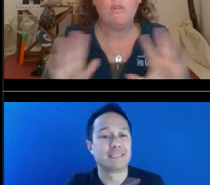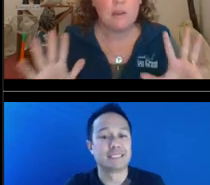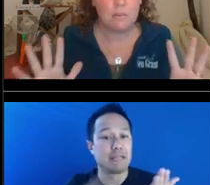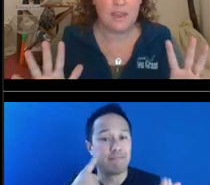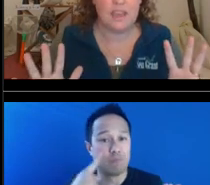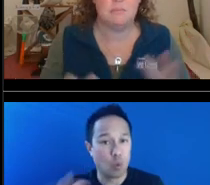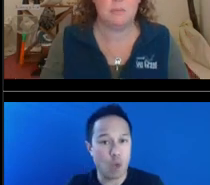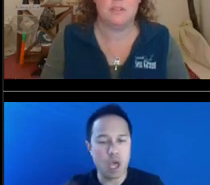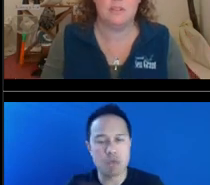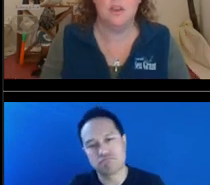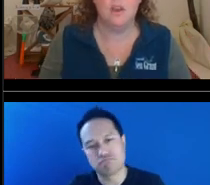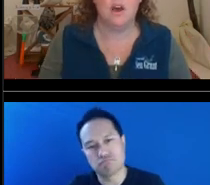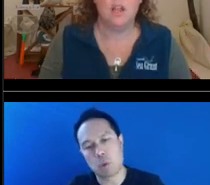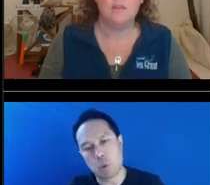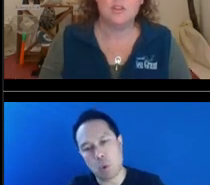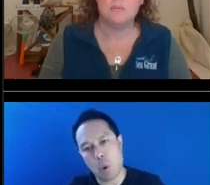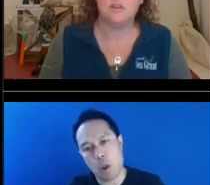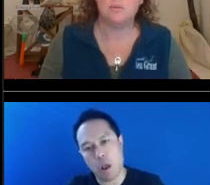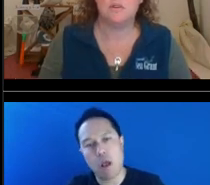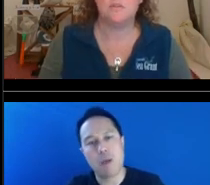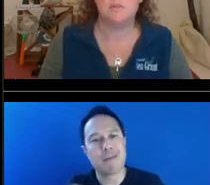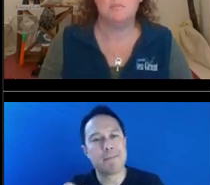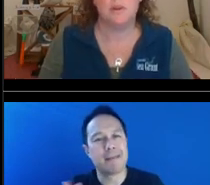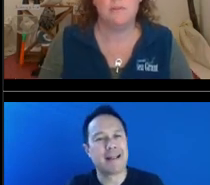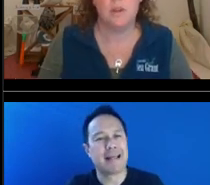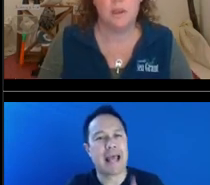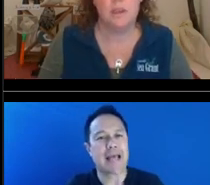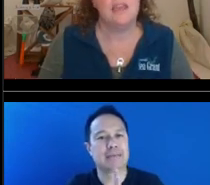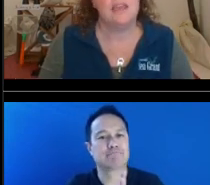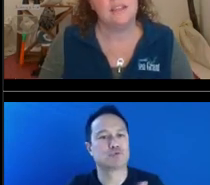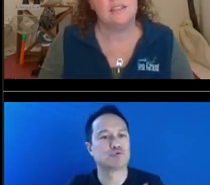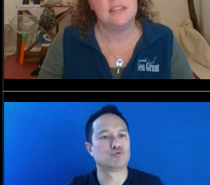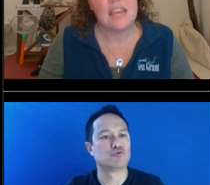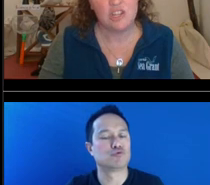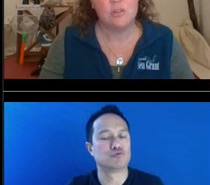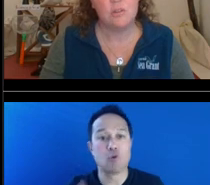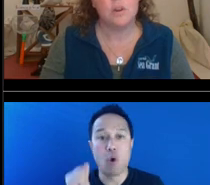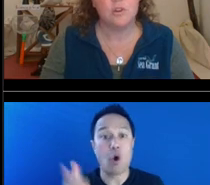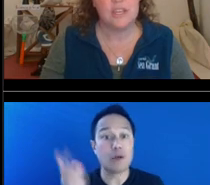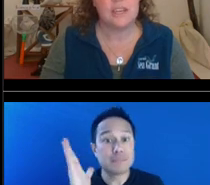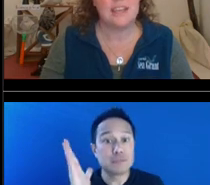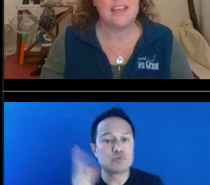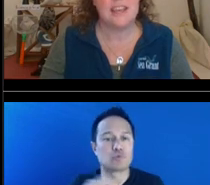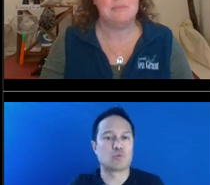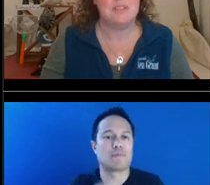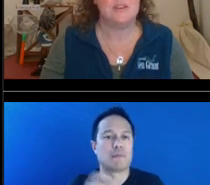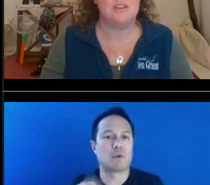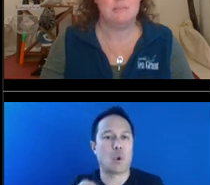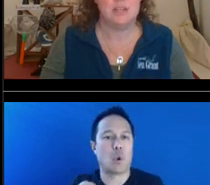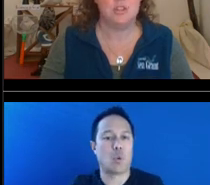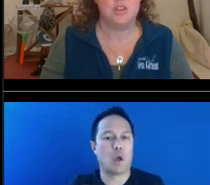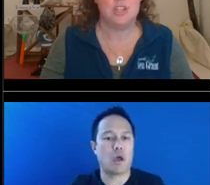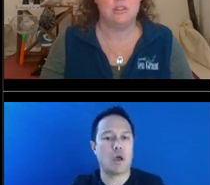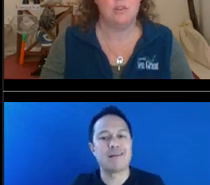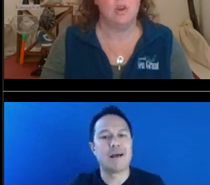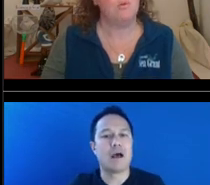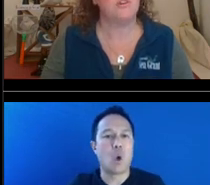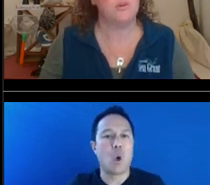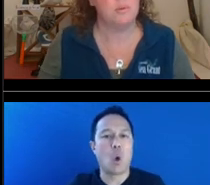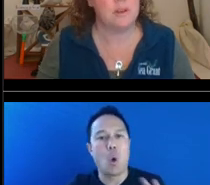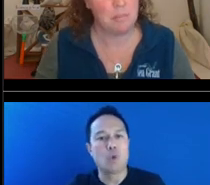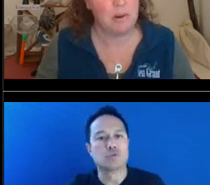of our incredible experts. All of our speakers work for some part of NOAA, and that's the National Oceanic and Atmospheric